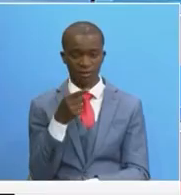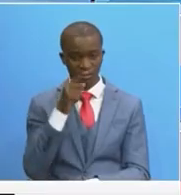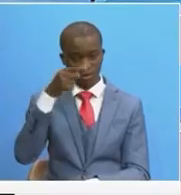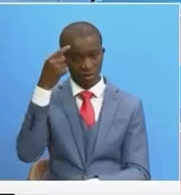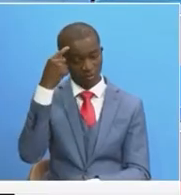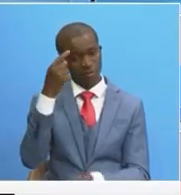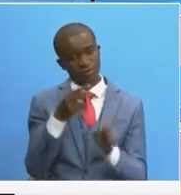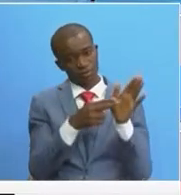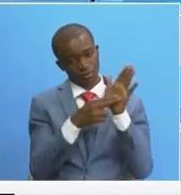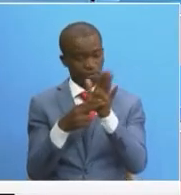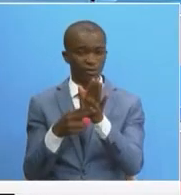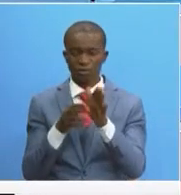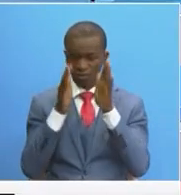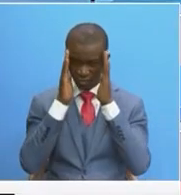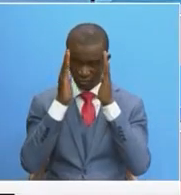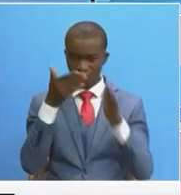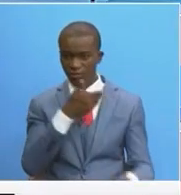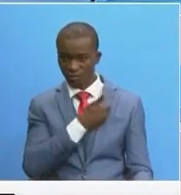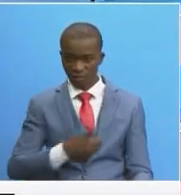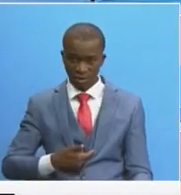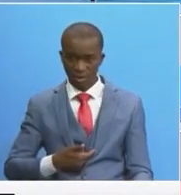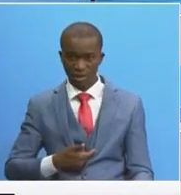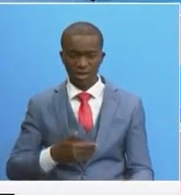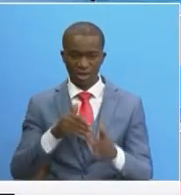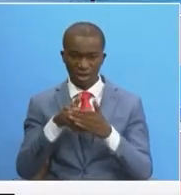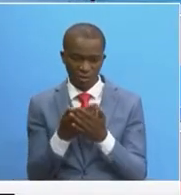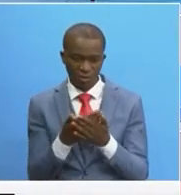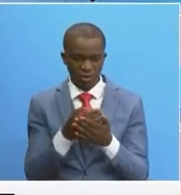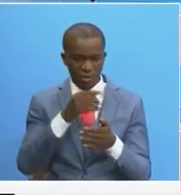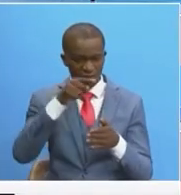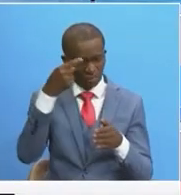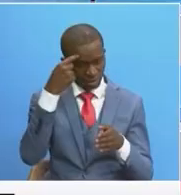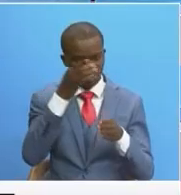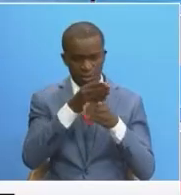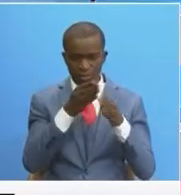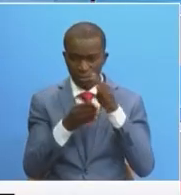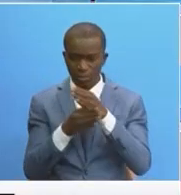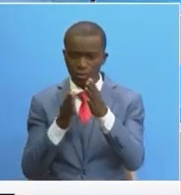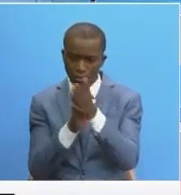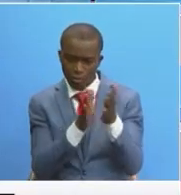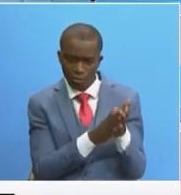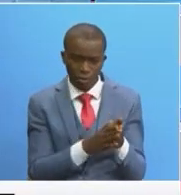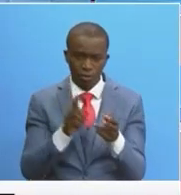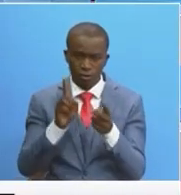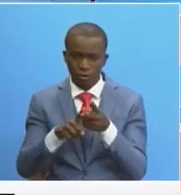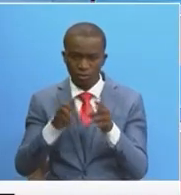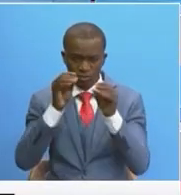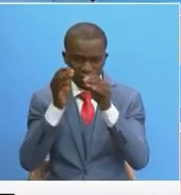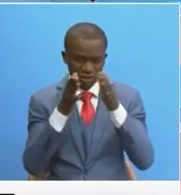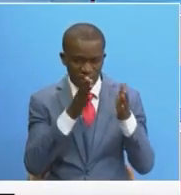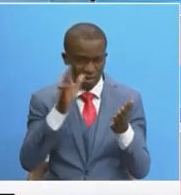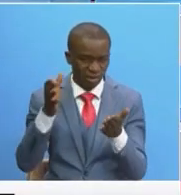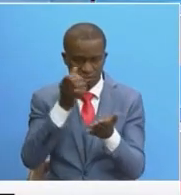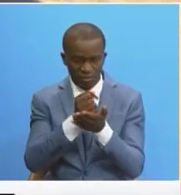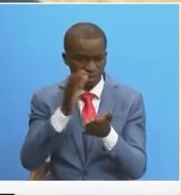the sector as evidenced by the massive infrastructure development and recruitment of teachers. We have more in the